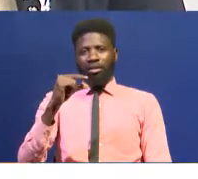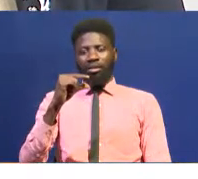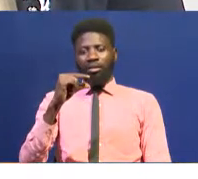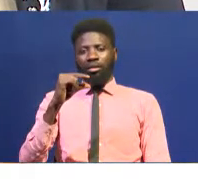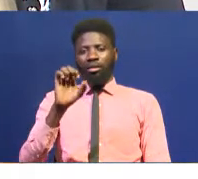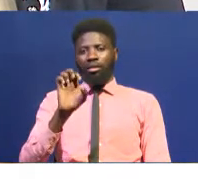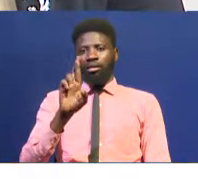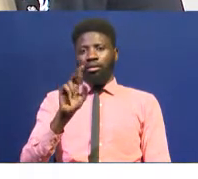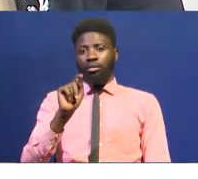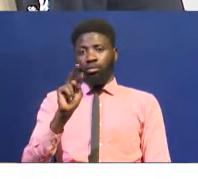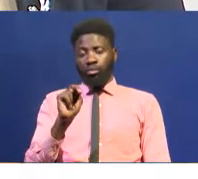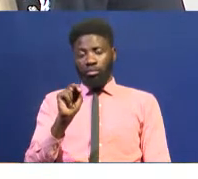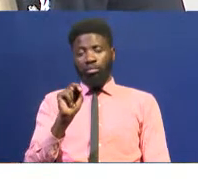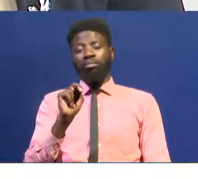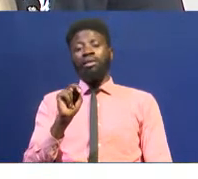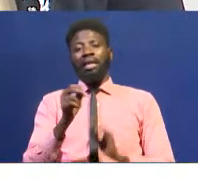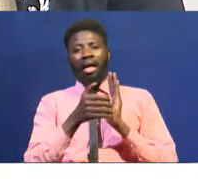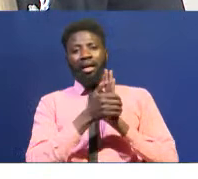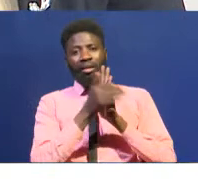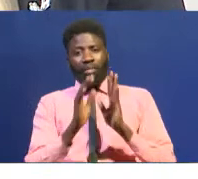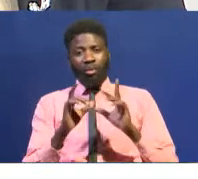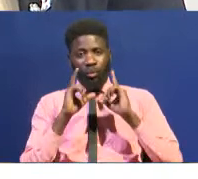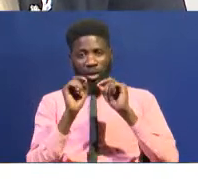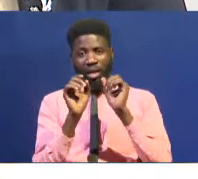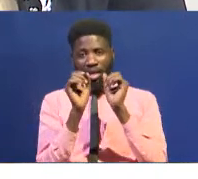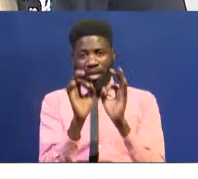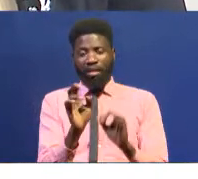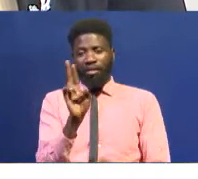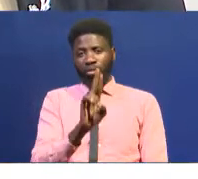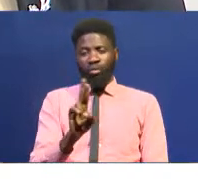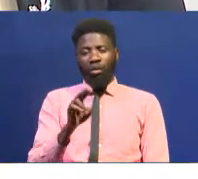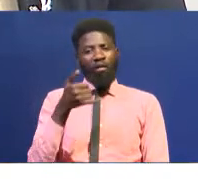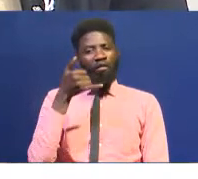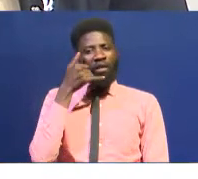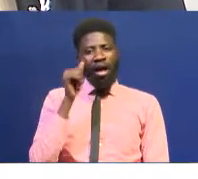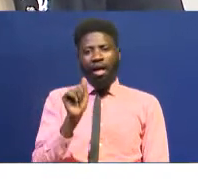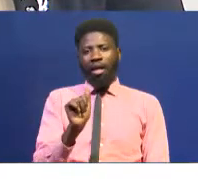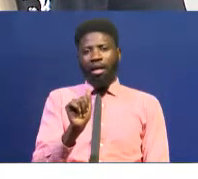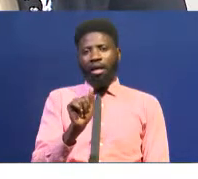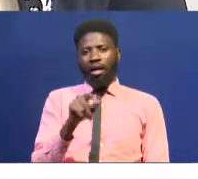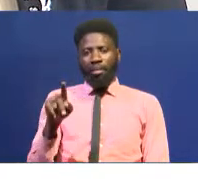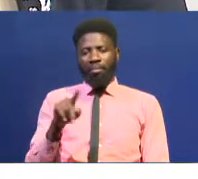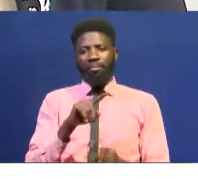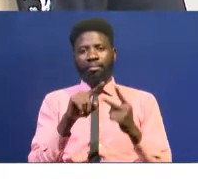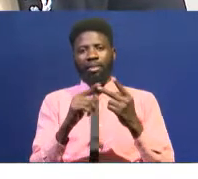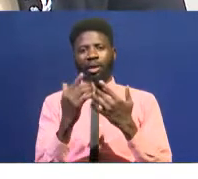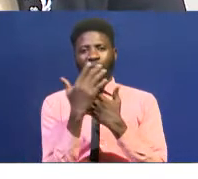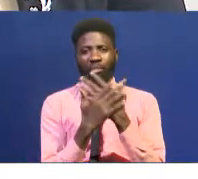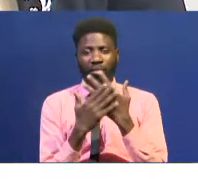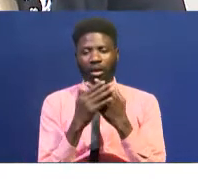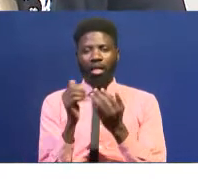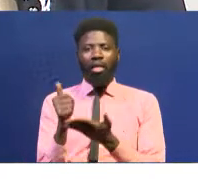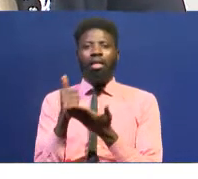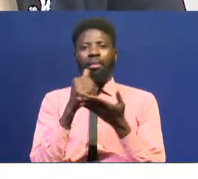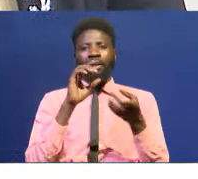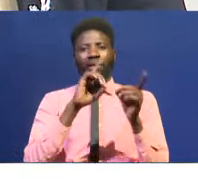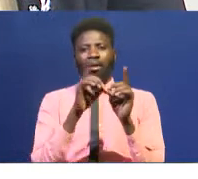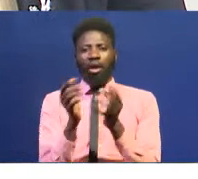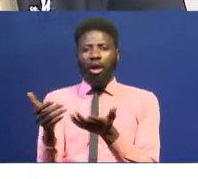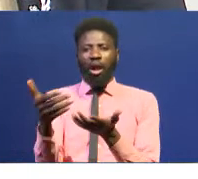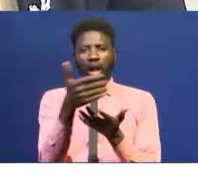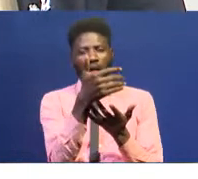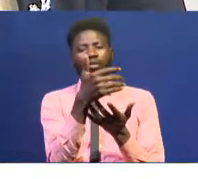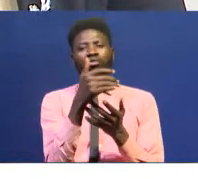that leveraging tools like mobile phone apps and computers can streamline data collection and analysis